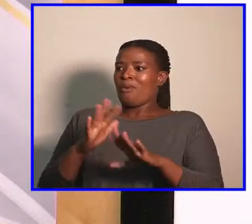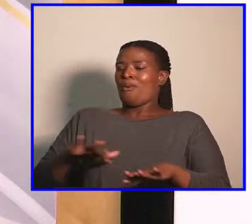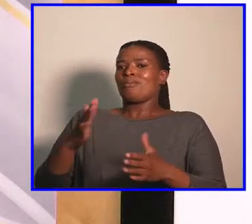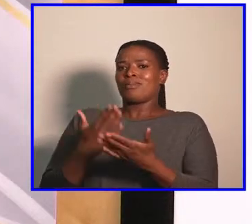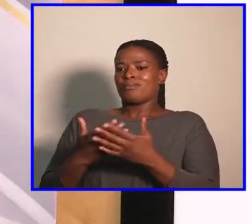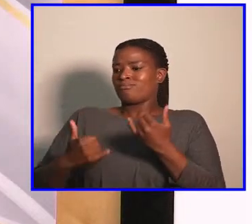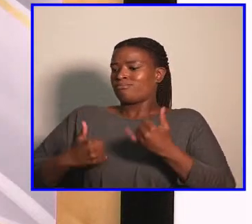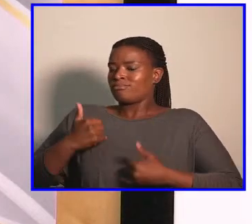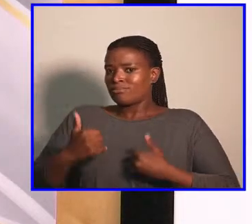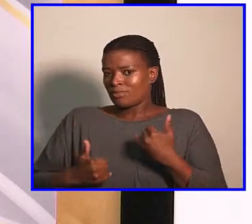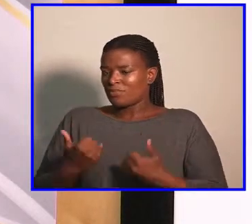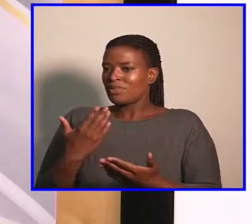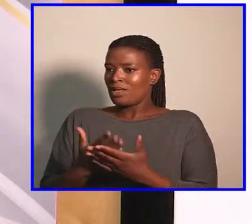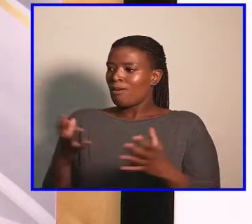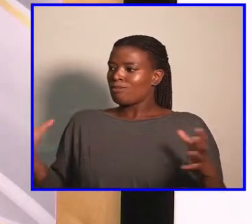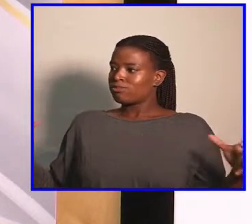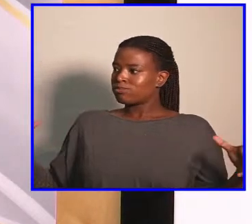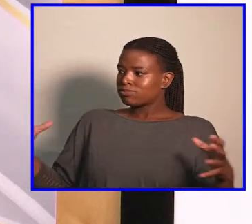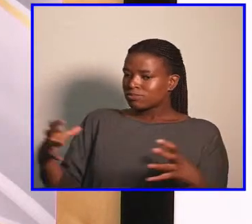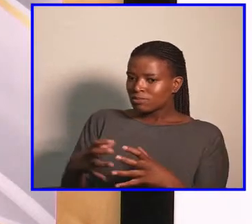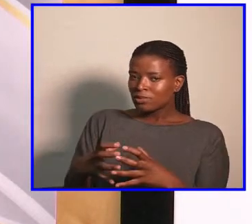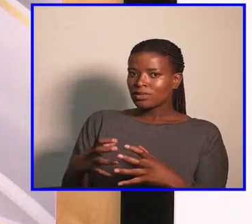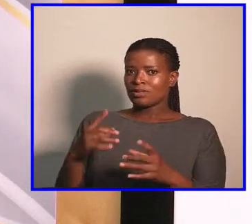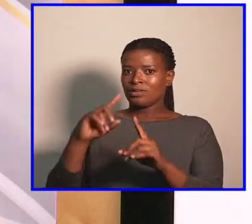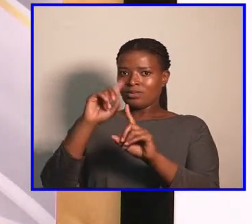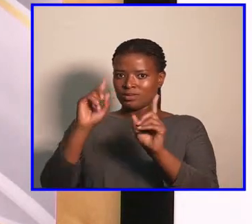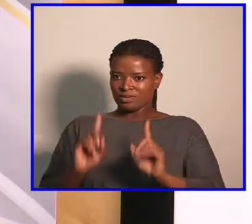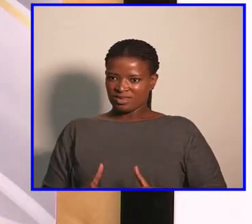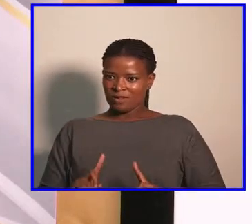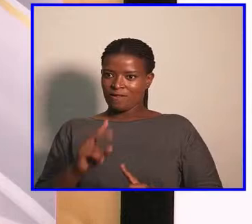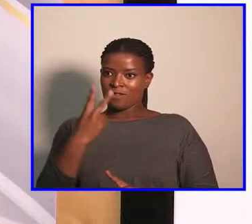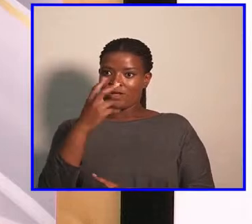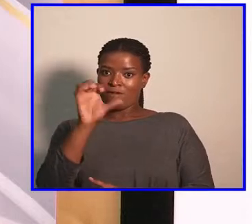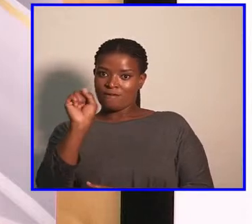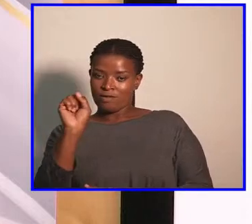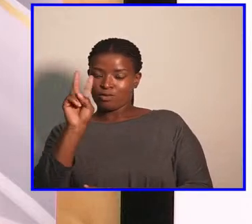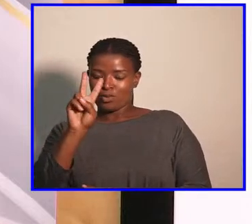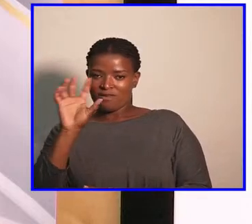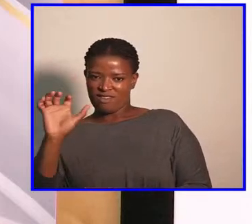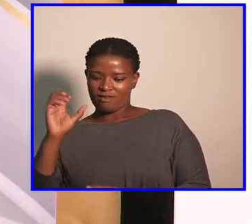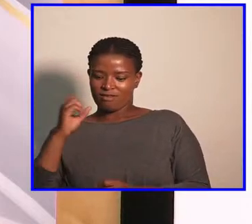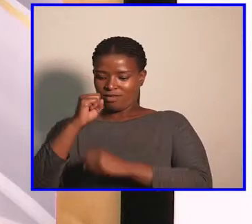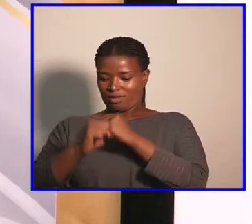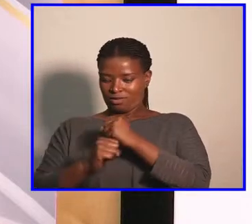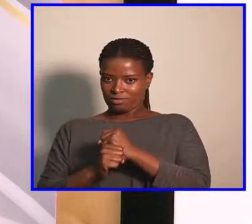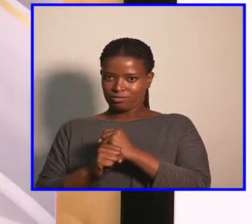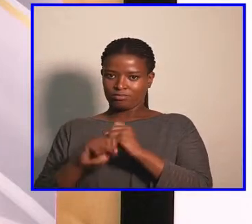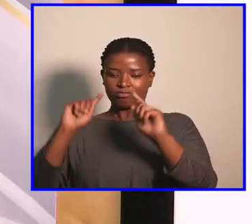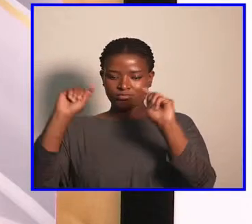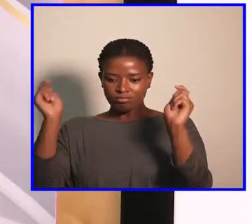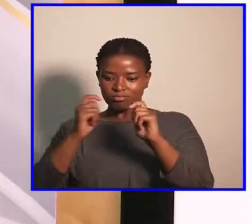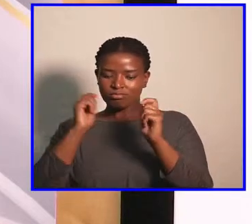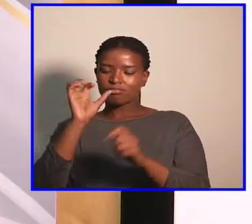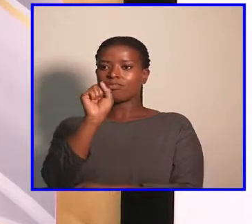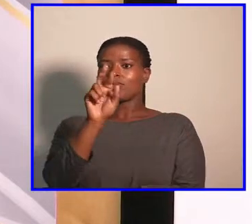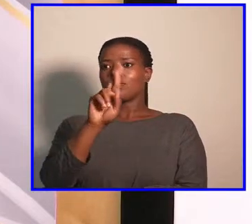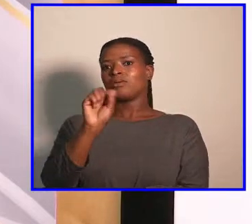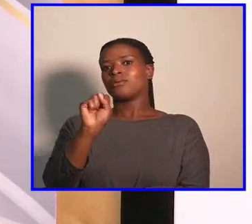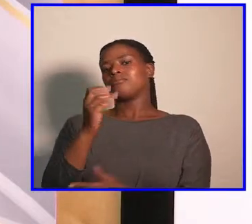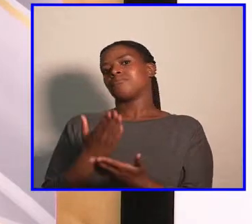that we can come together today and celebrate 25 years of SARS. And so with those words, I welcome